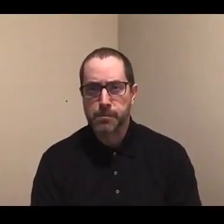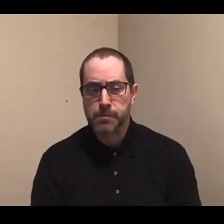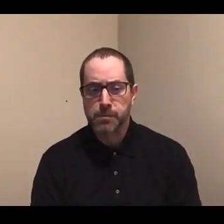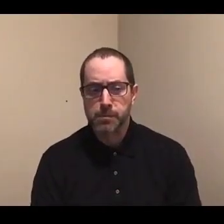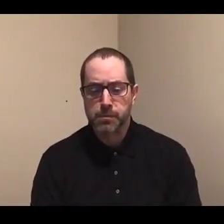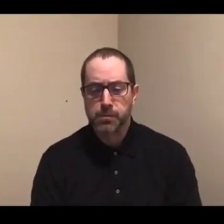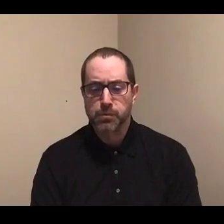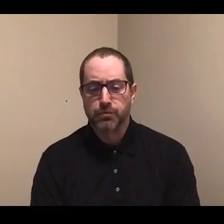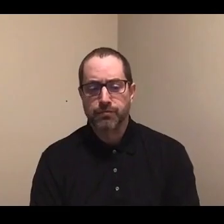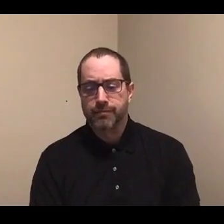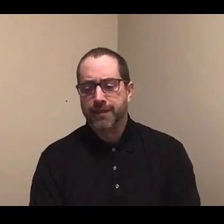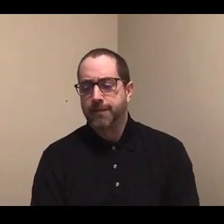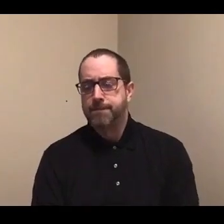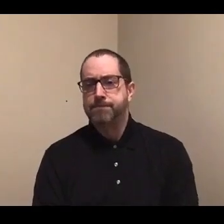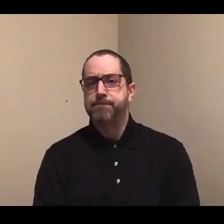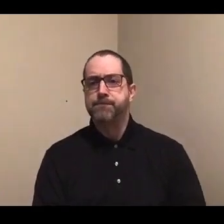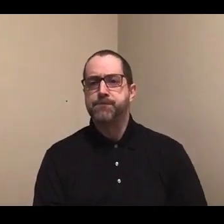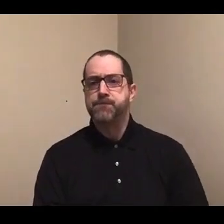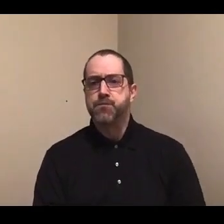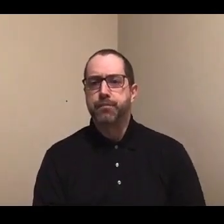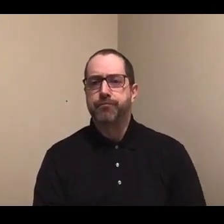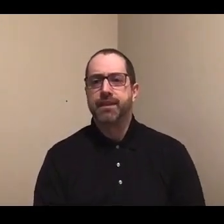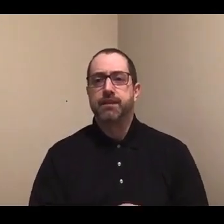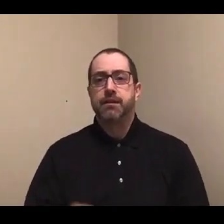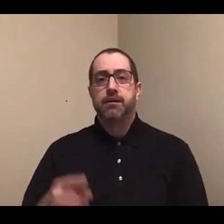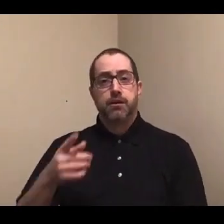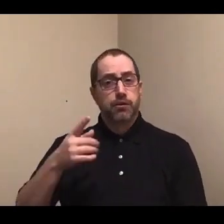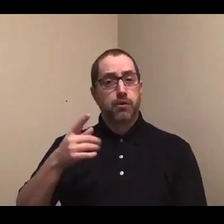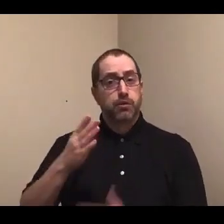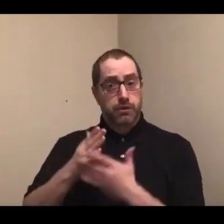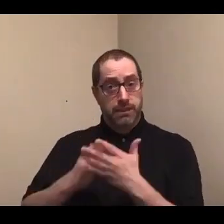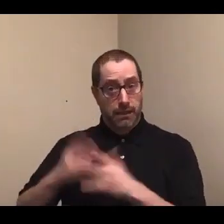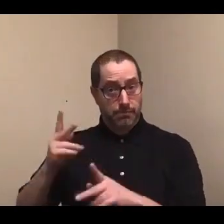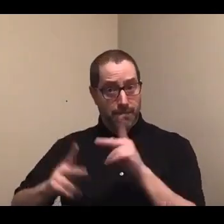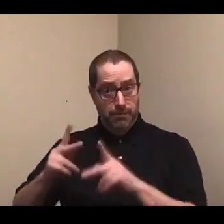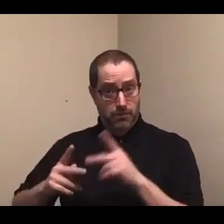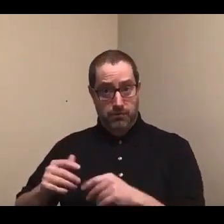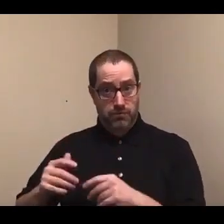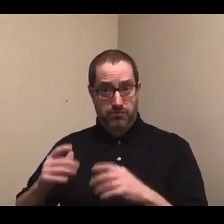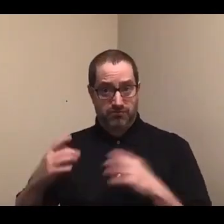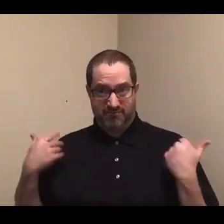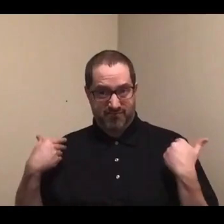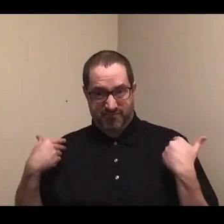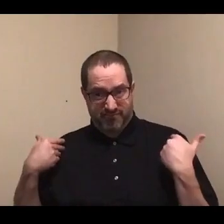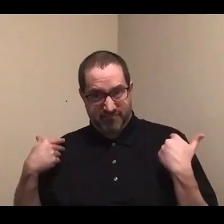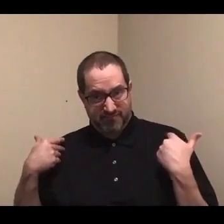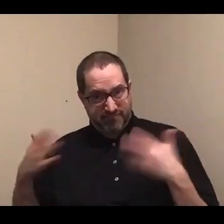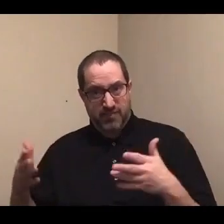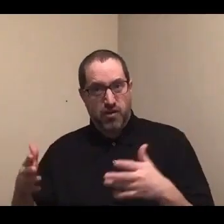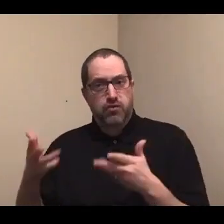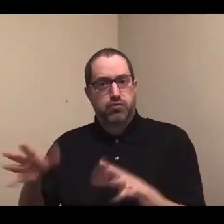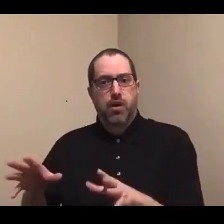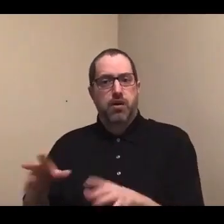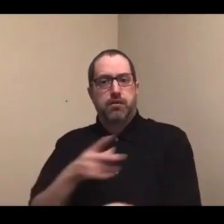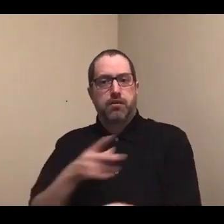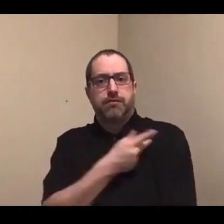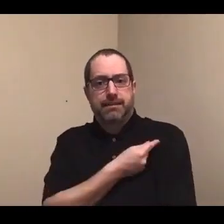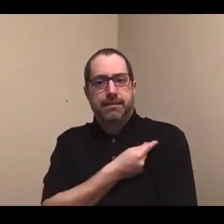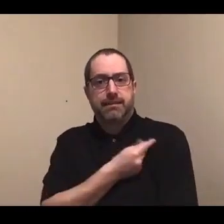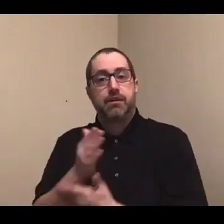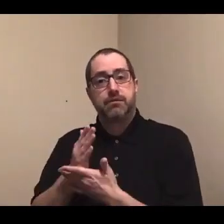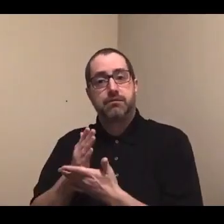we keep track of who those people are, will there be, I guess you said that there will be kind of a campaign to encourage them to get their vaccines, but it's never going to